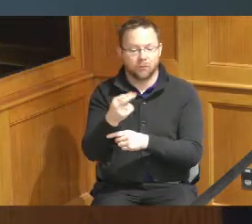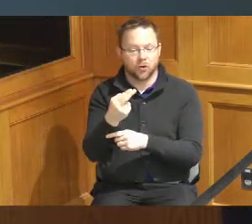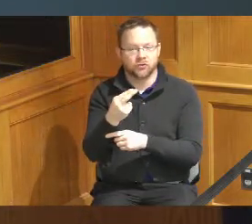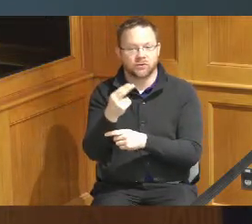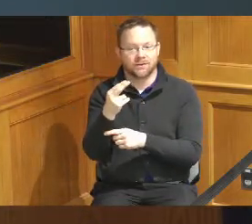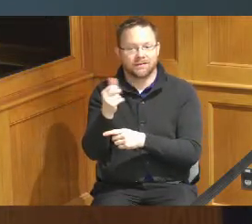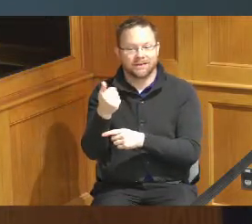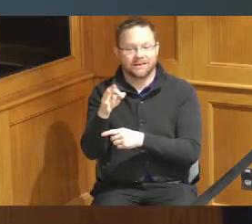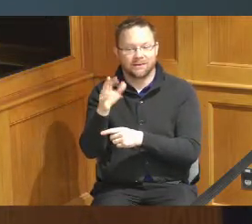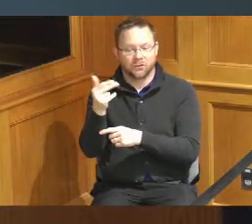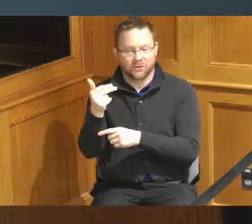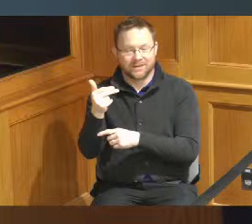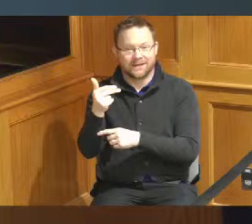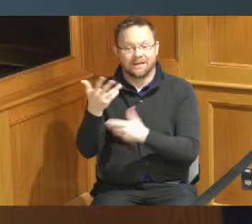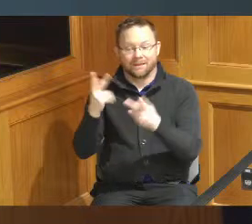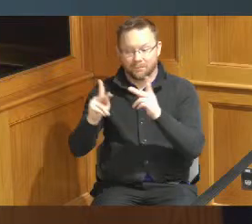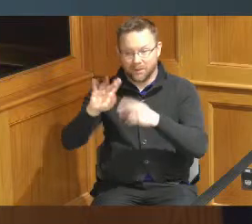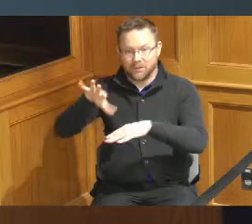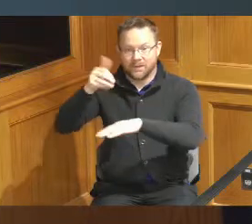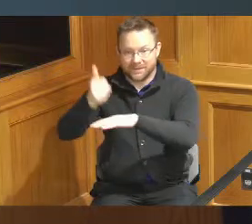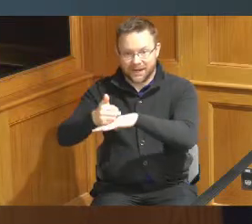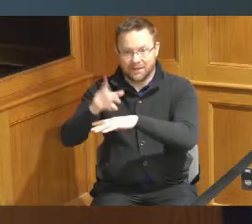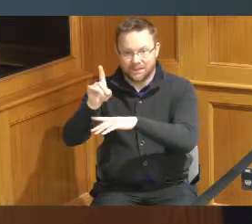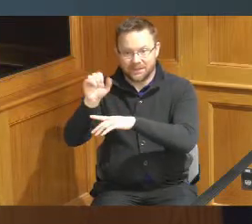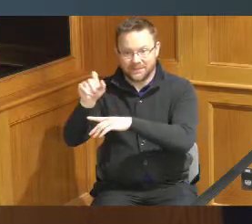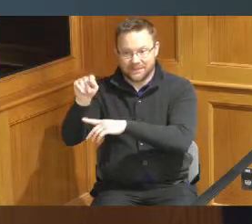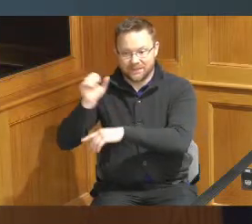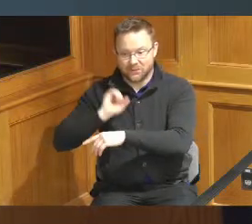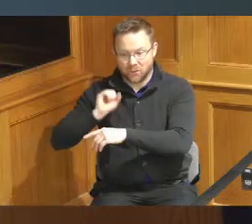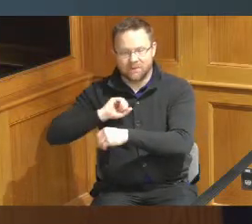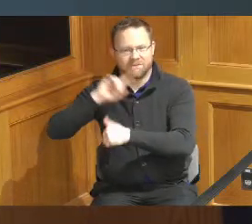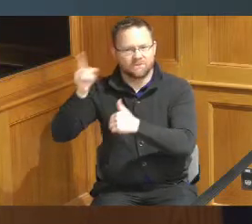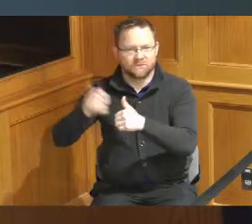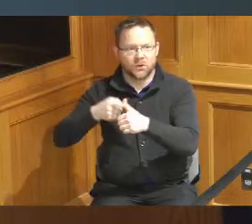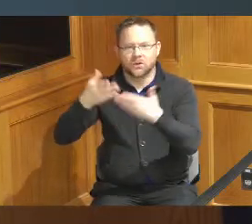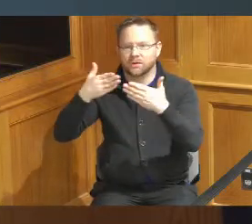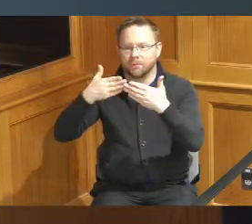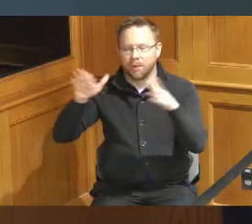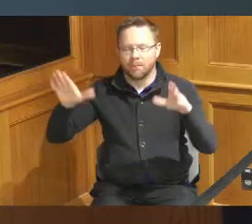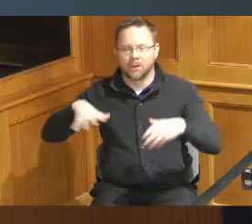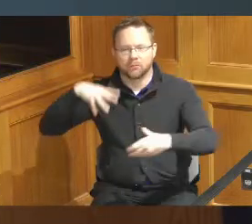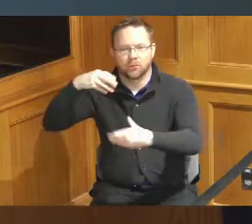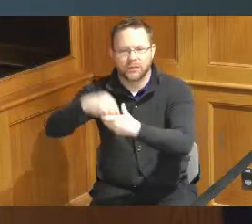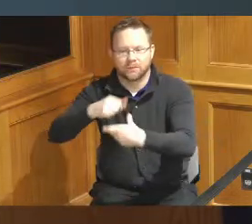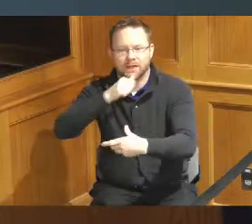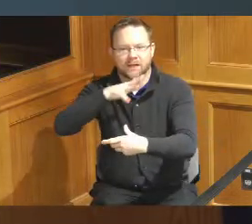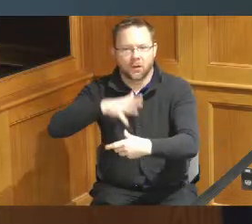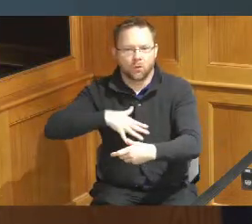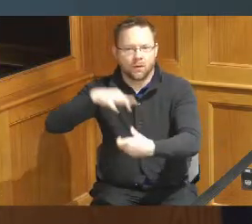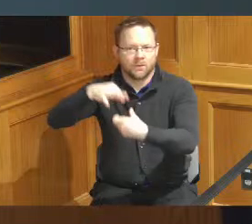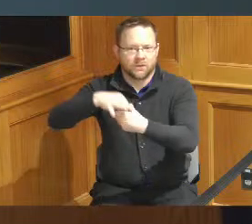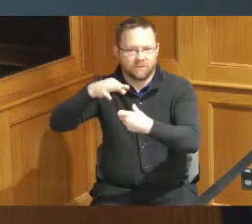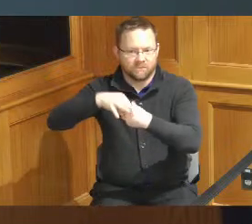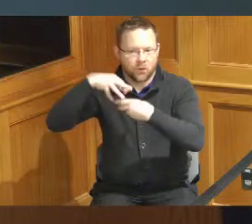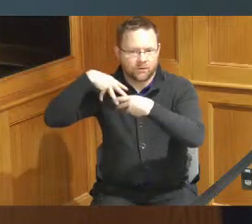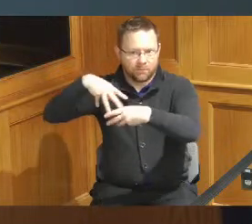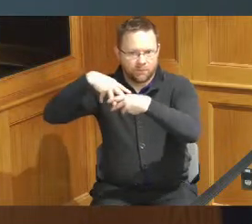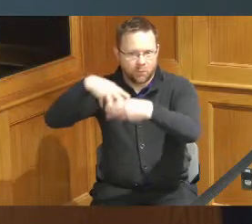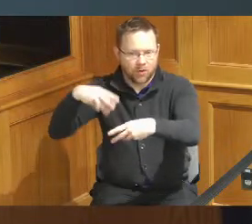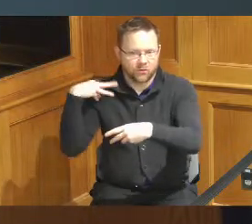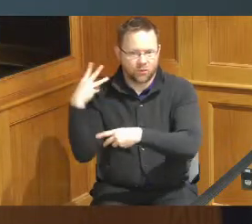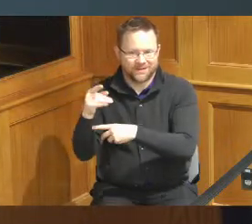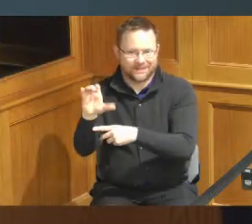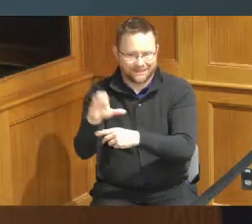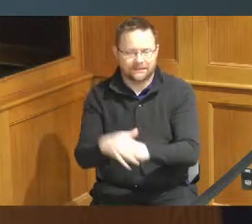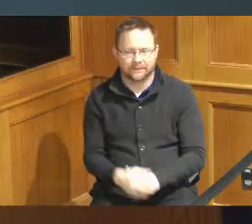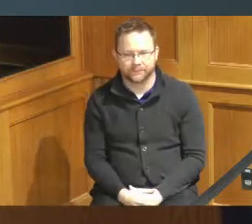Delta Sigma Theta Sorority Incorporated performed their first public act of participating in the Women's Suffrage March in Washington,